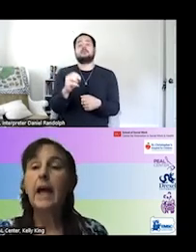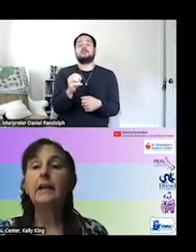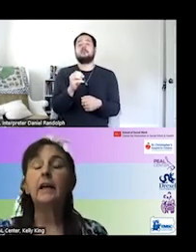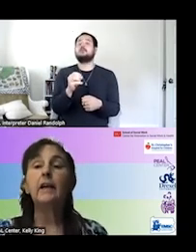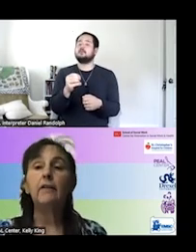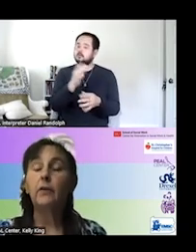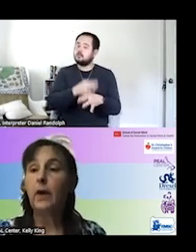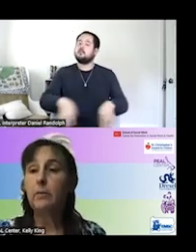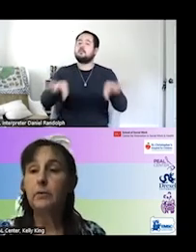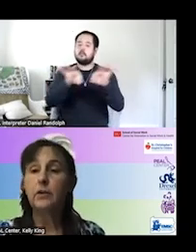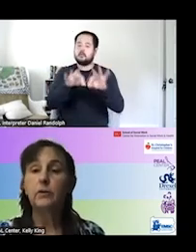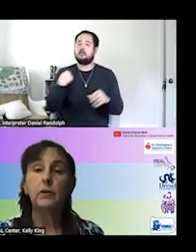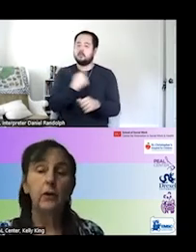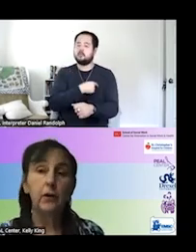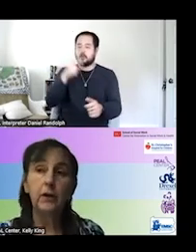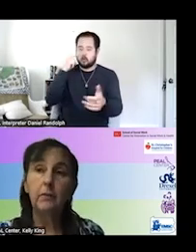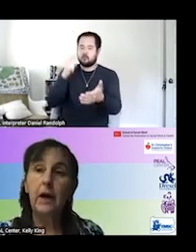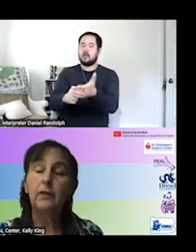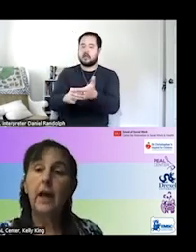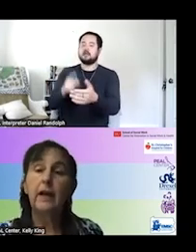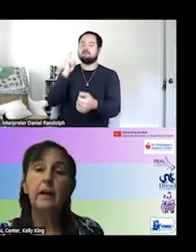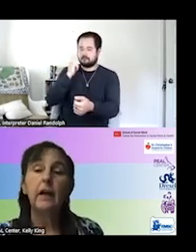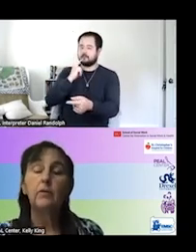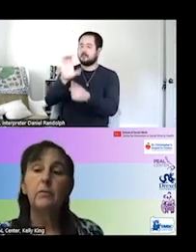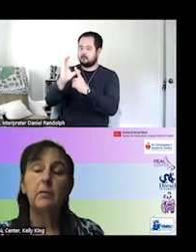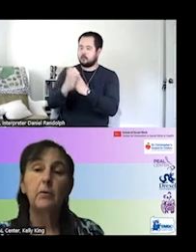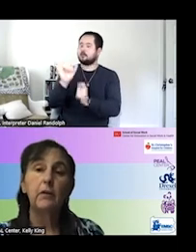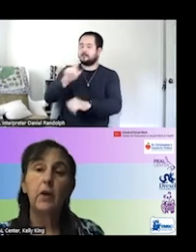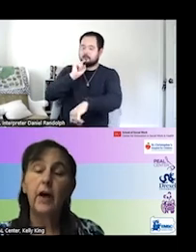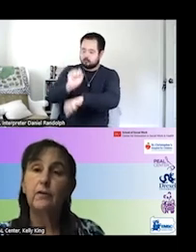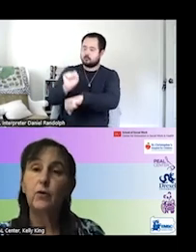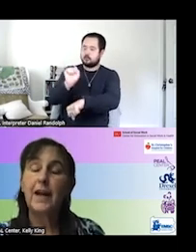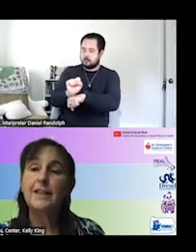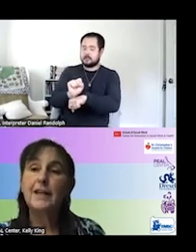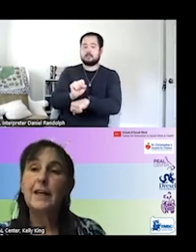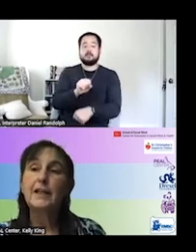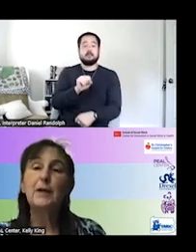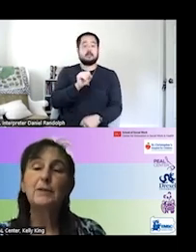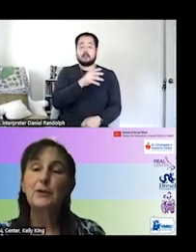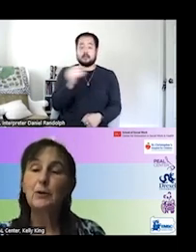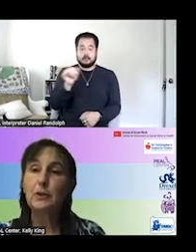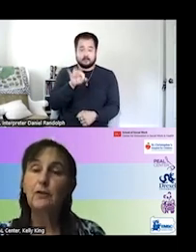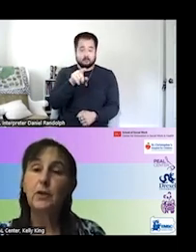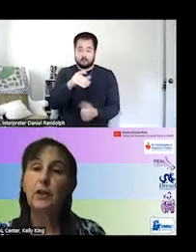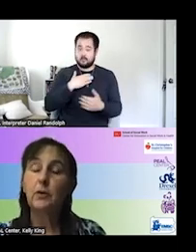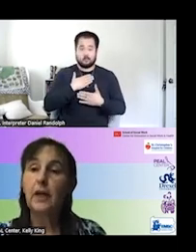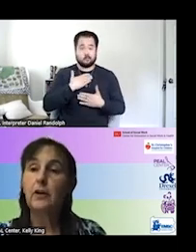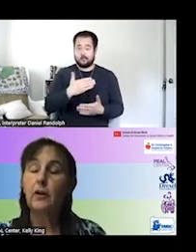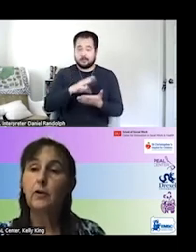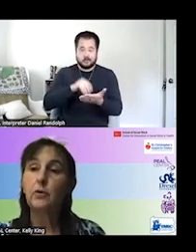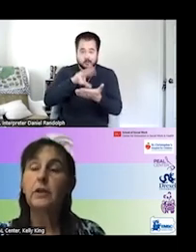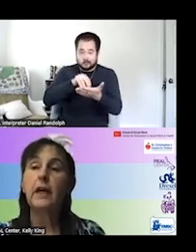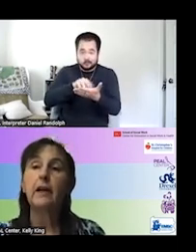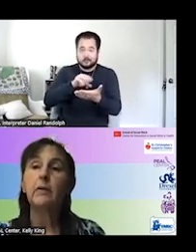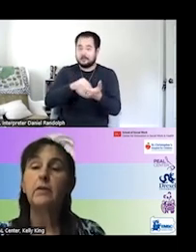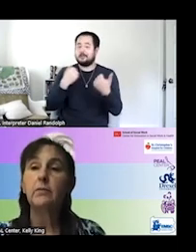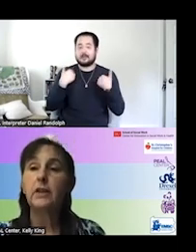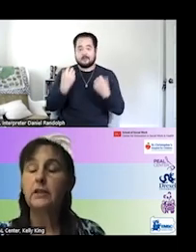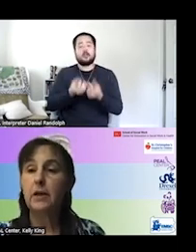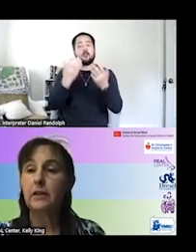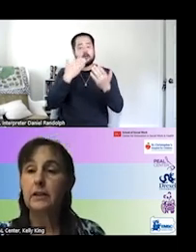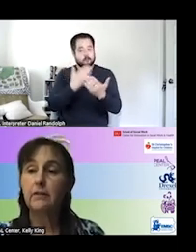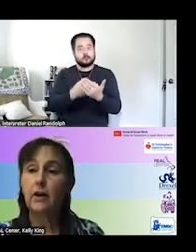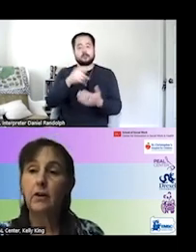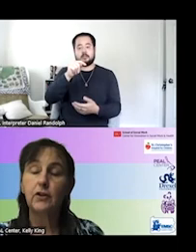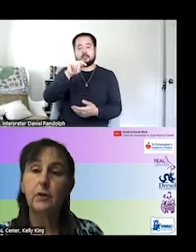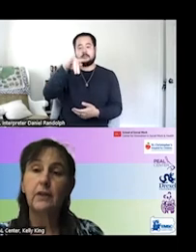recognize that. And if you're able to learn about that, again, remember, we have a lot of great tips and tools for you in our toolkit. And we have some things